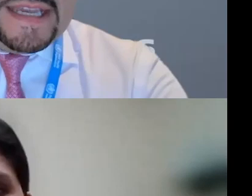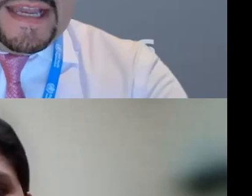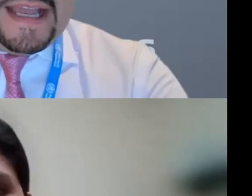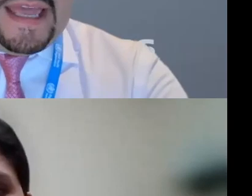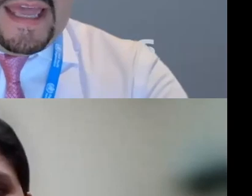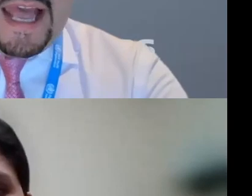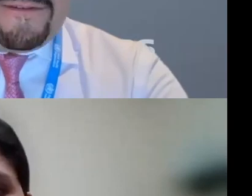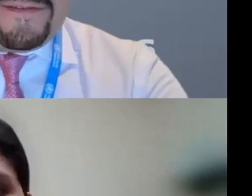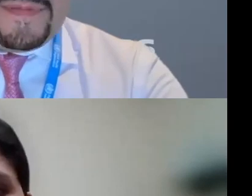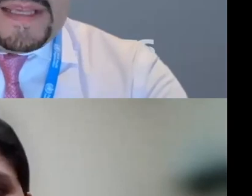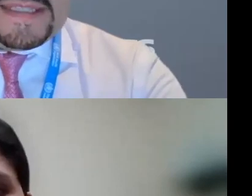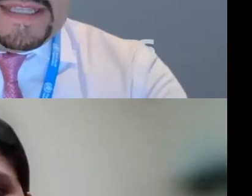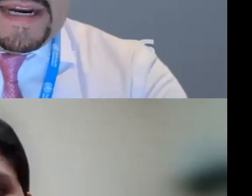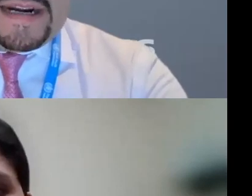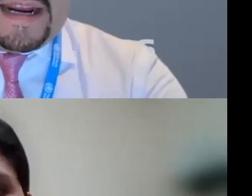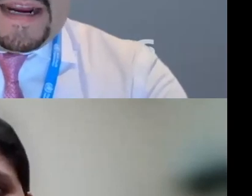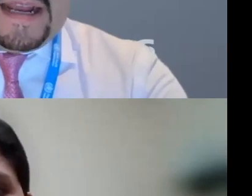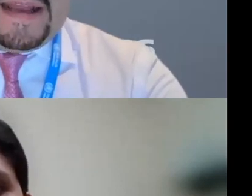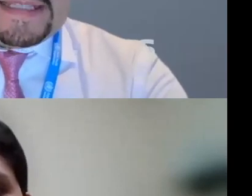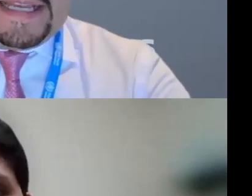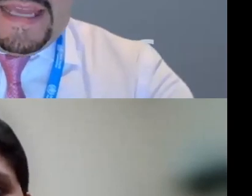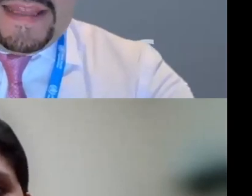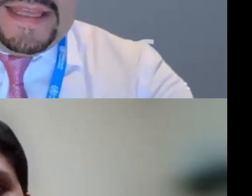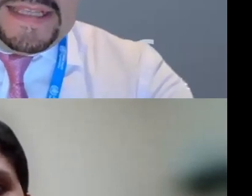settings have, since they